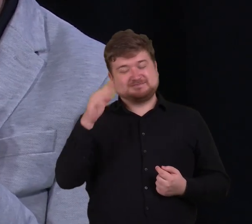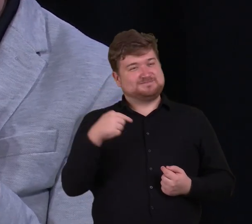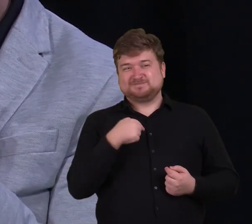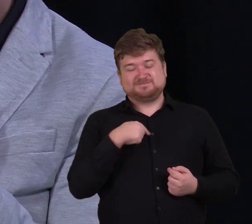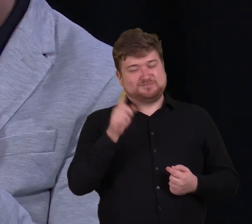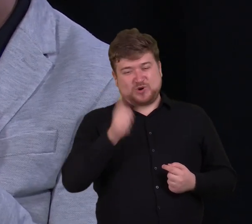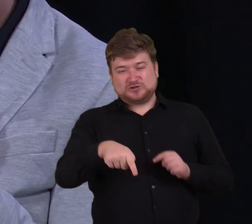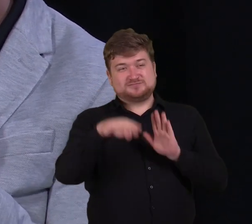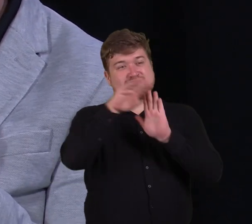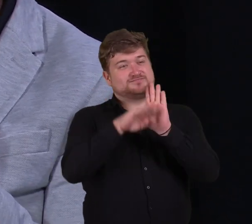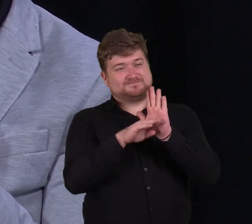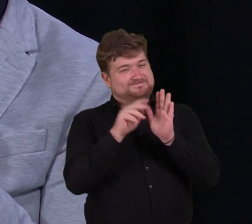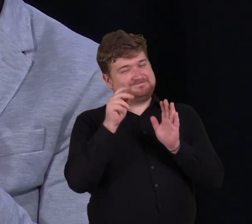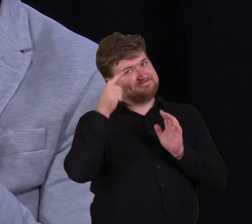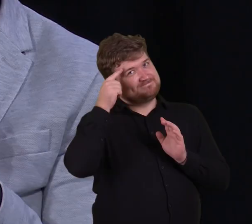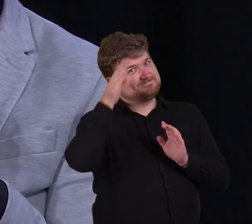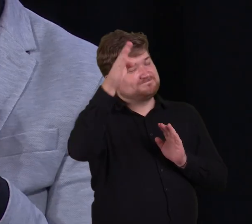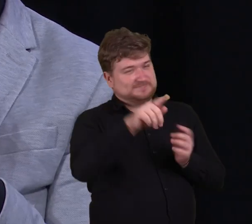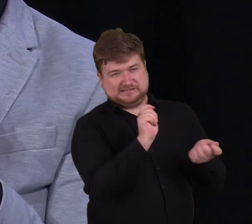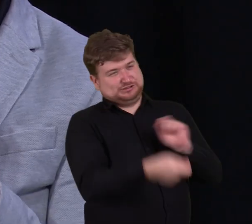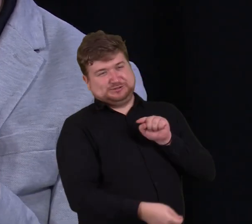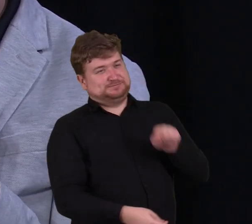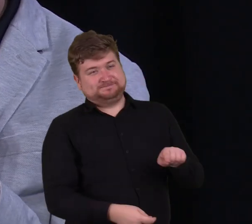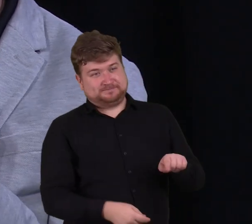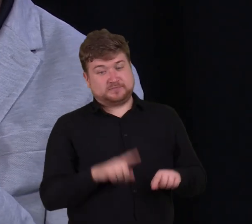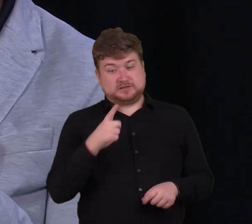actually create some